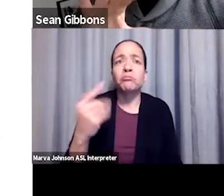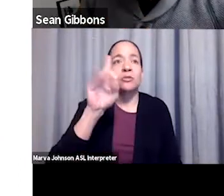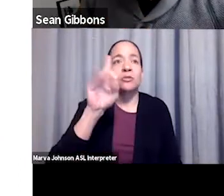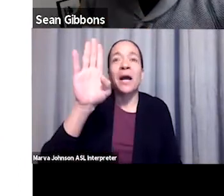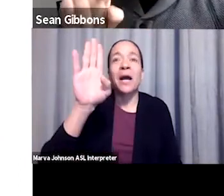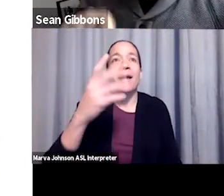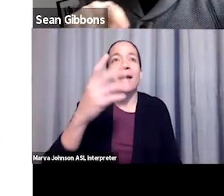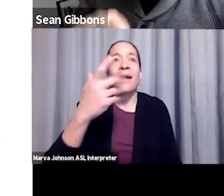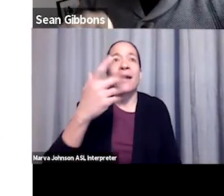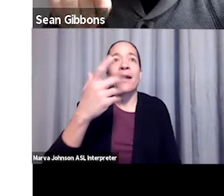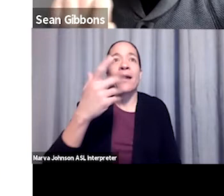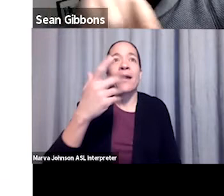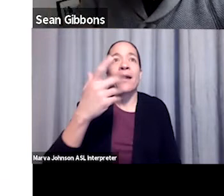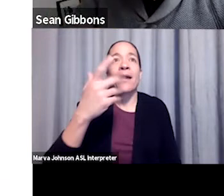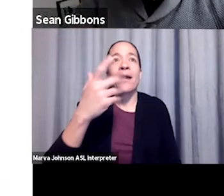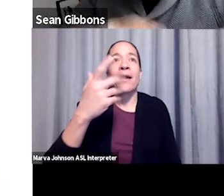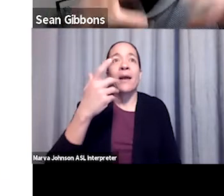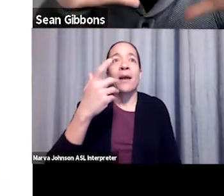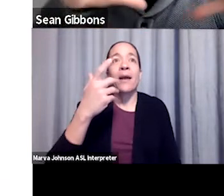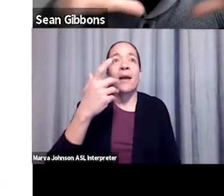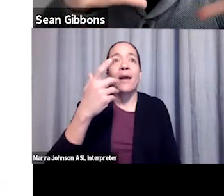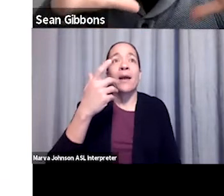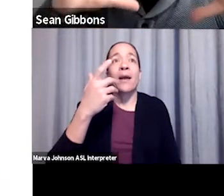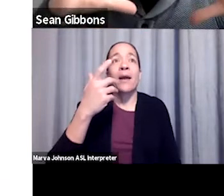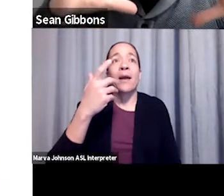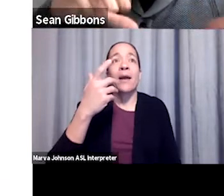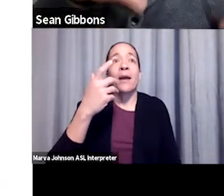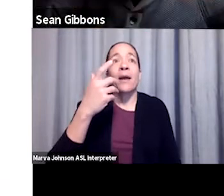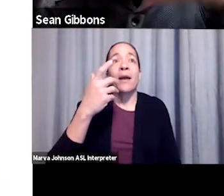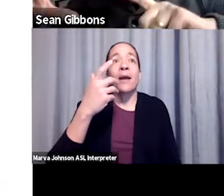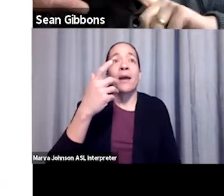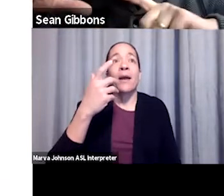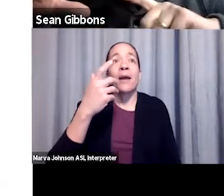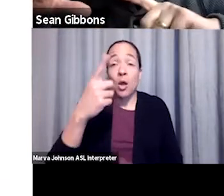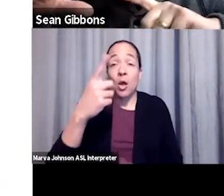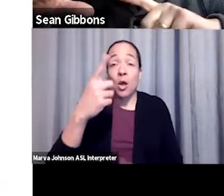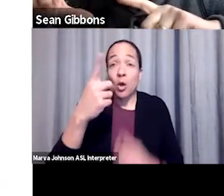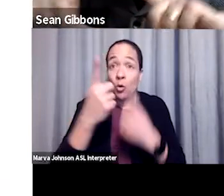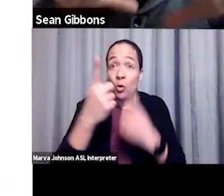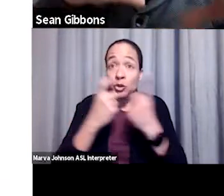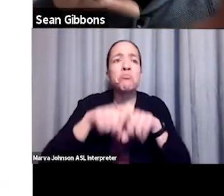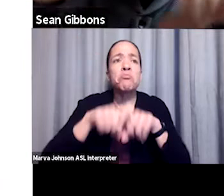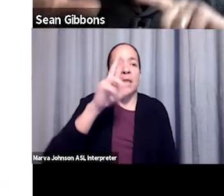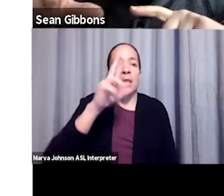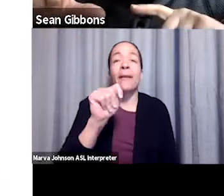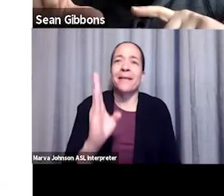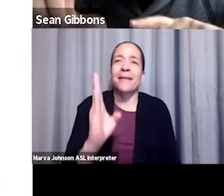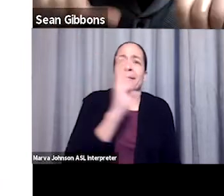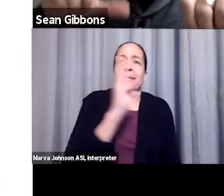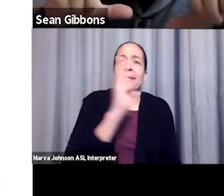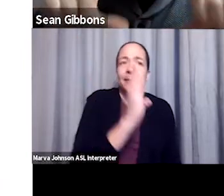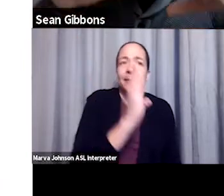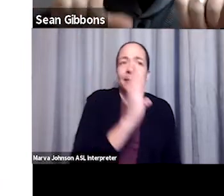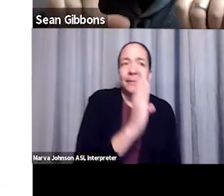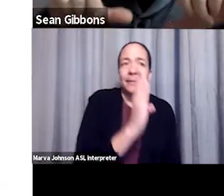that along the way, go ahead. You're seeing that chat function, looks like a big word cloud. Just next to that, at least in mine, is a Q&A box.